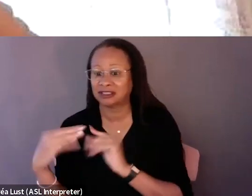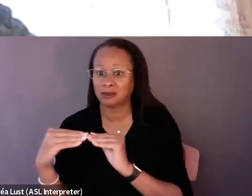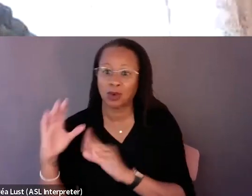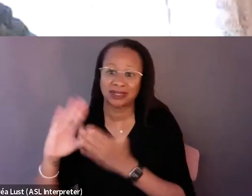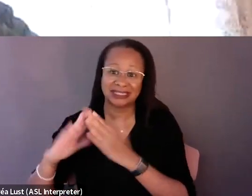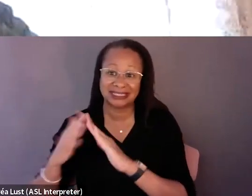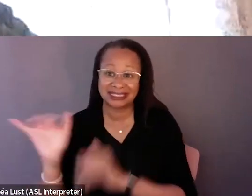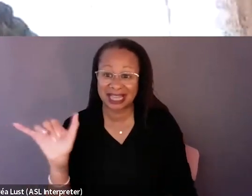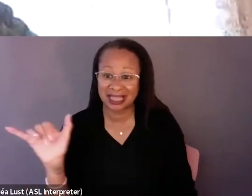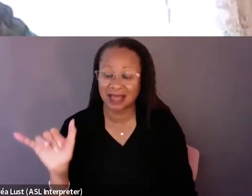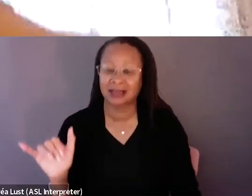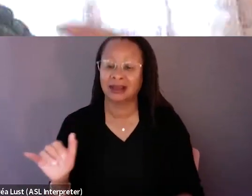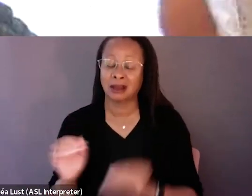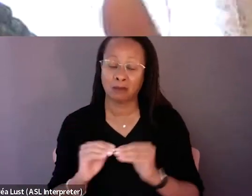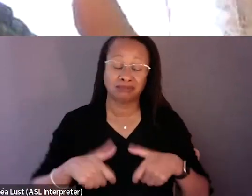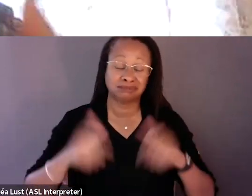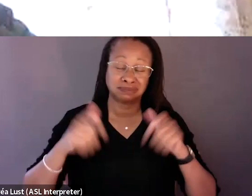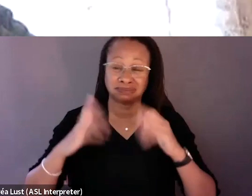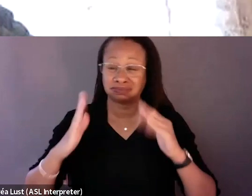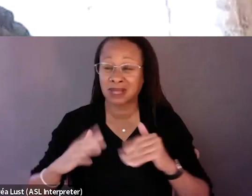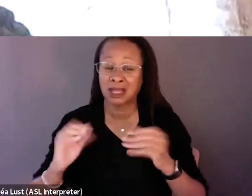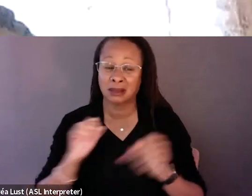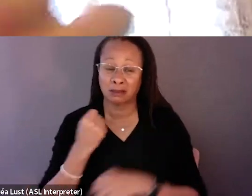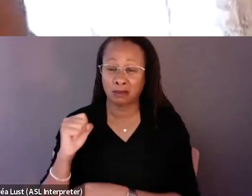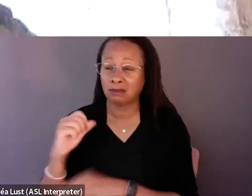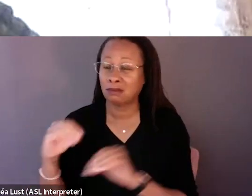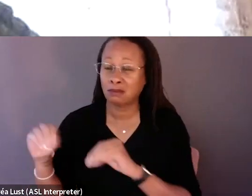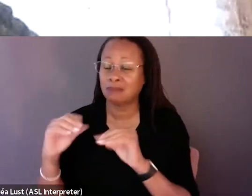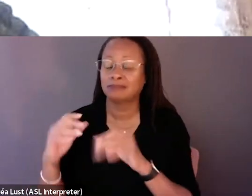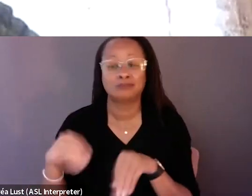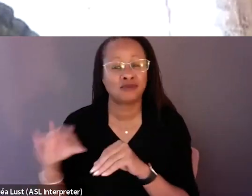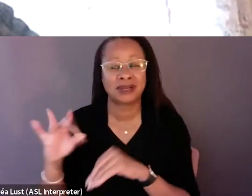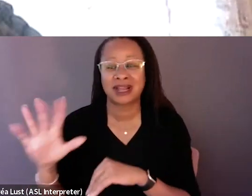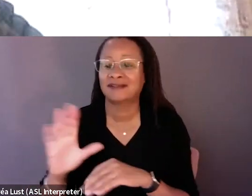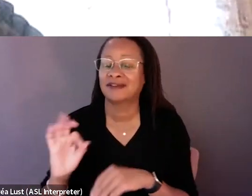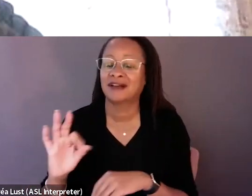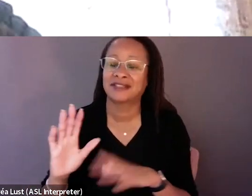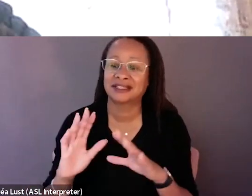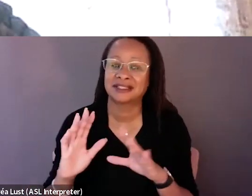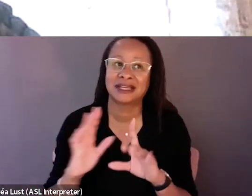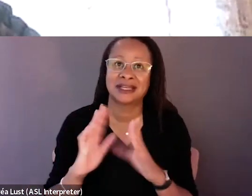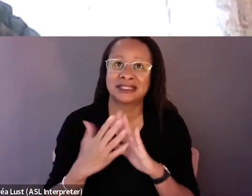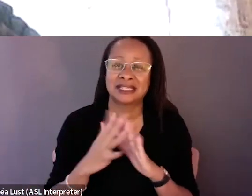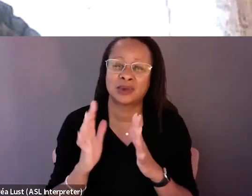city-like, and the movement of the city. Was that part of the framework from the film from the start?